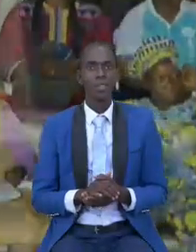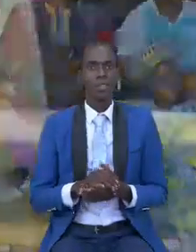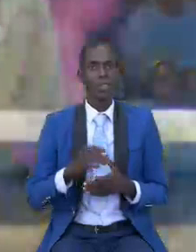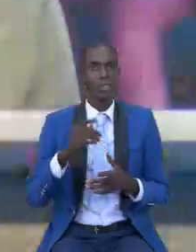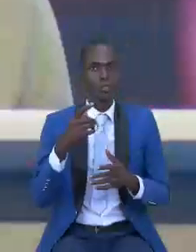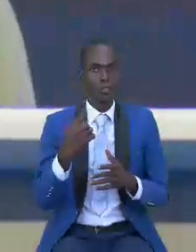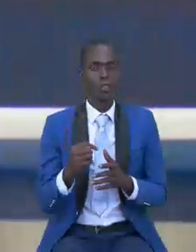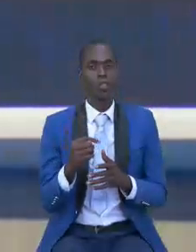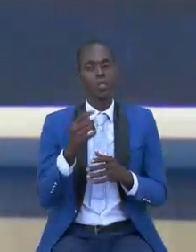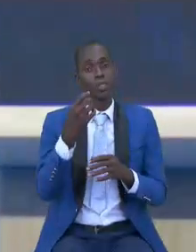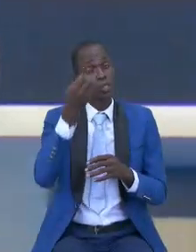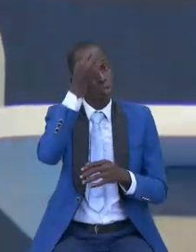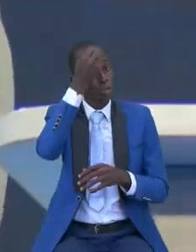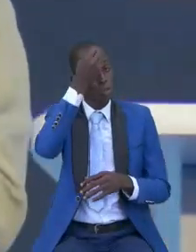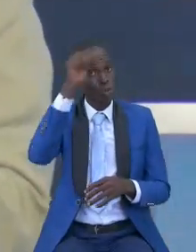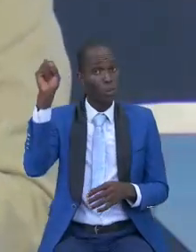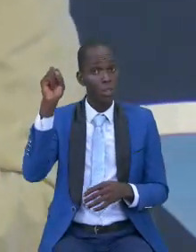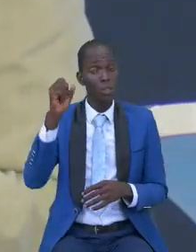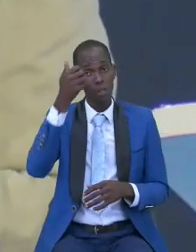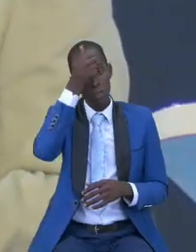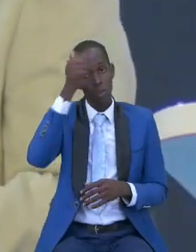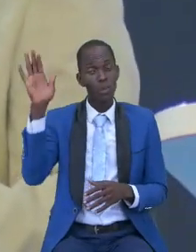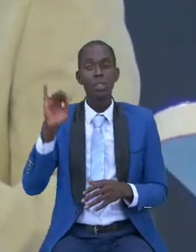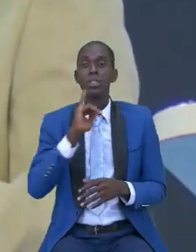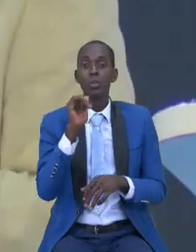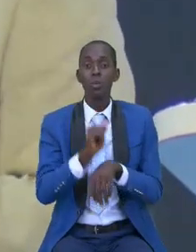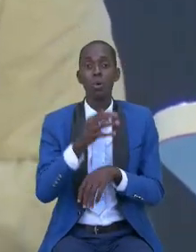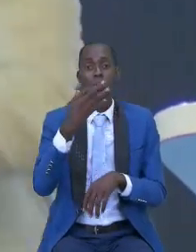Disobedience is the work of the devil. Is that the work of God?